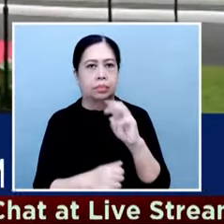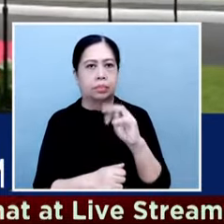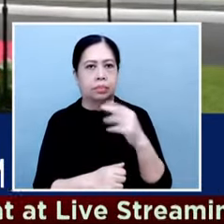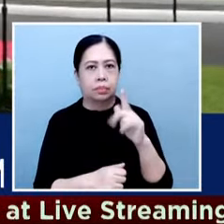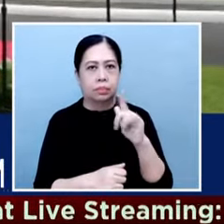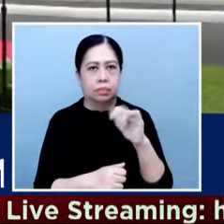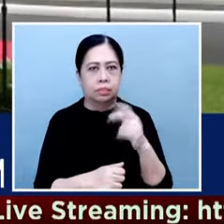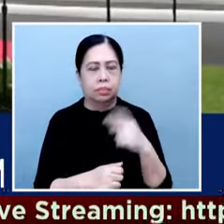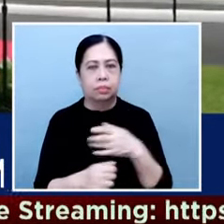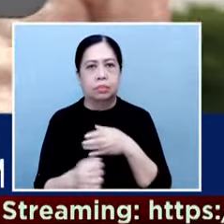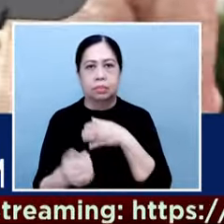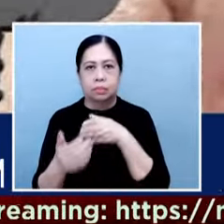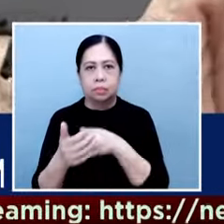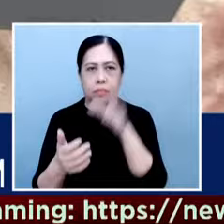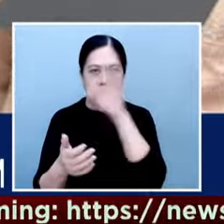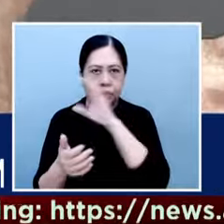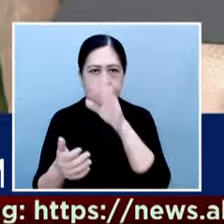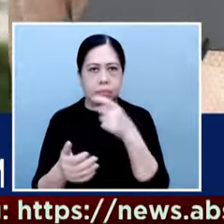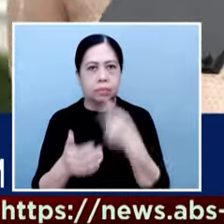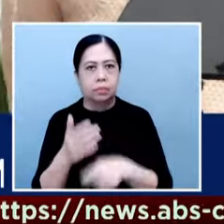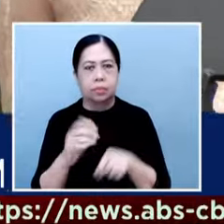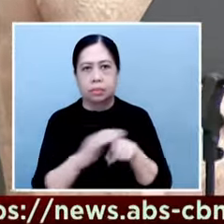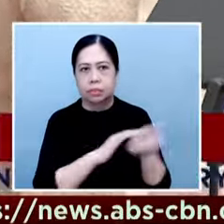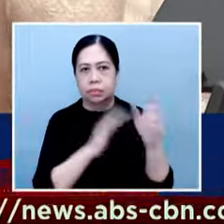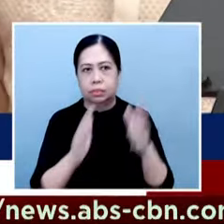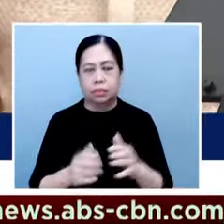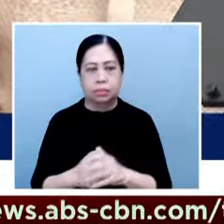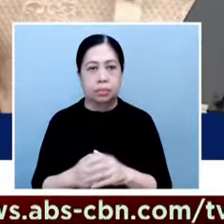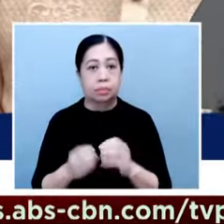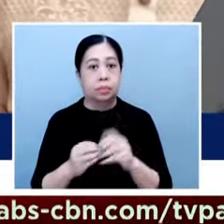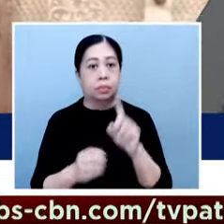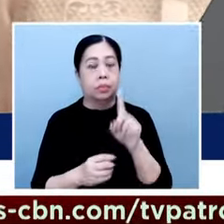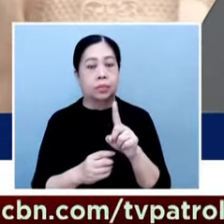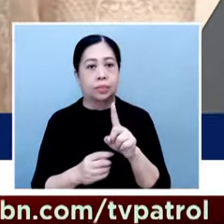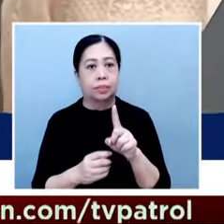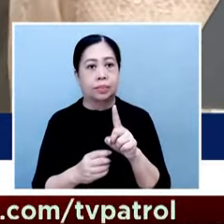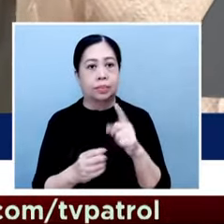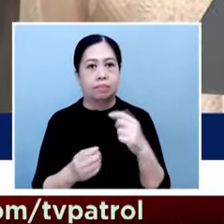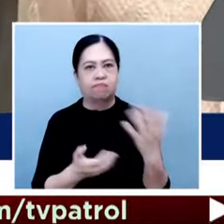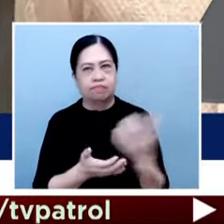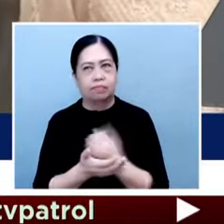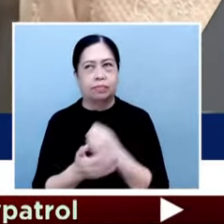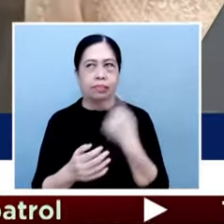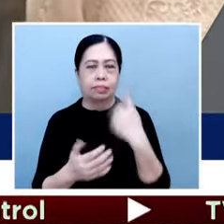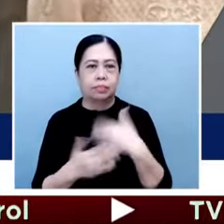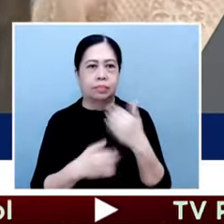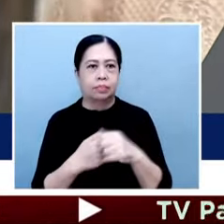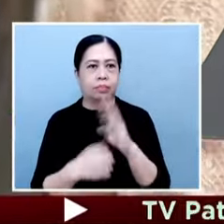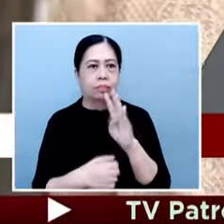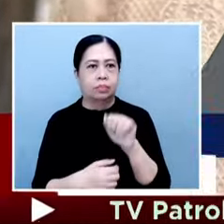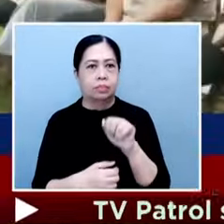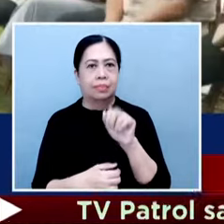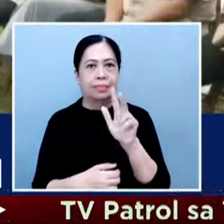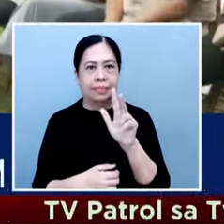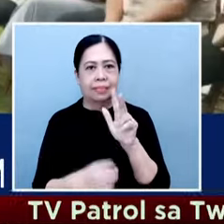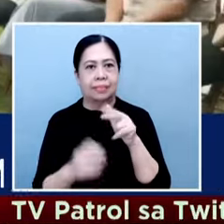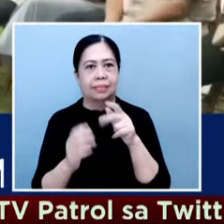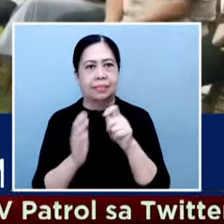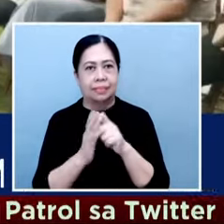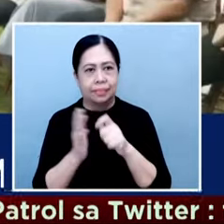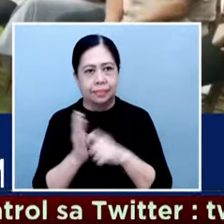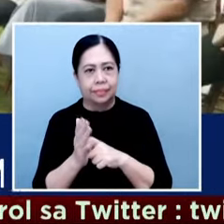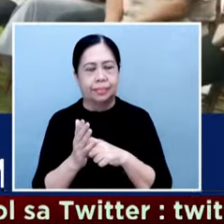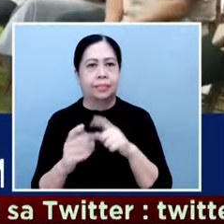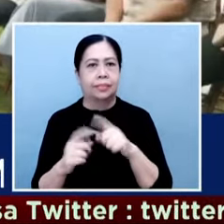tax evaders. Number one is to collect for next year, I think, 4.3 trillion in taxes. So it's all